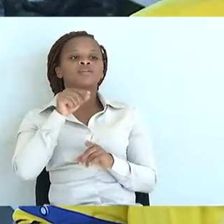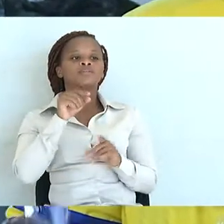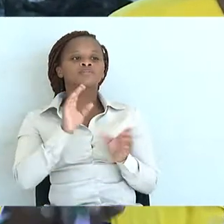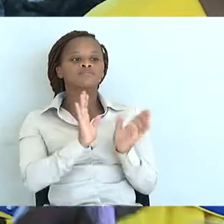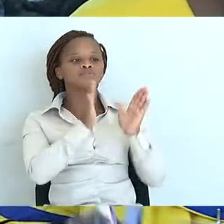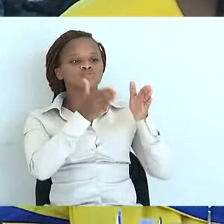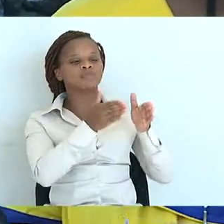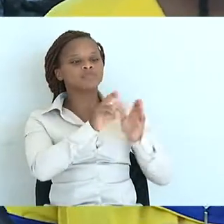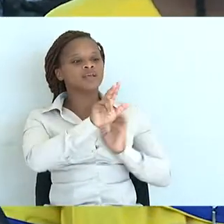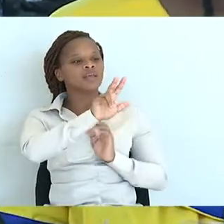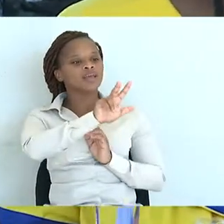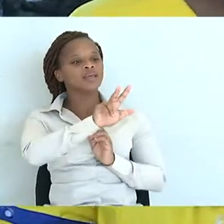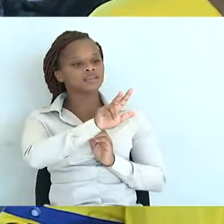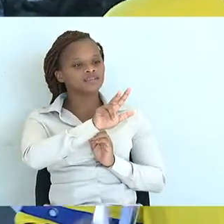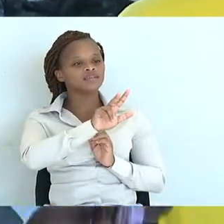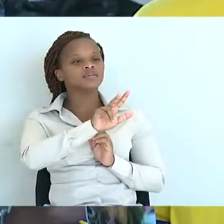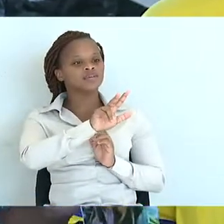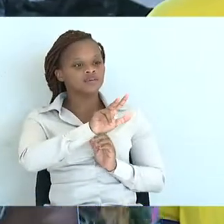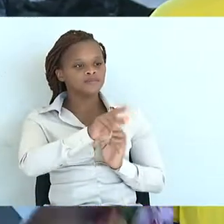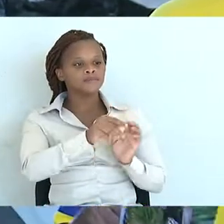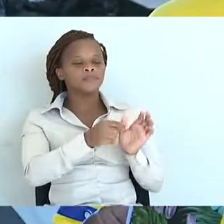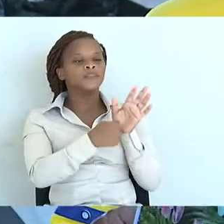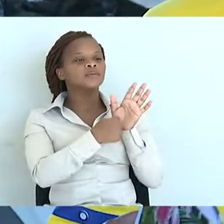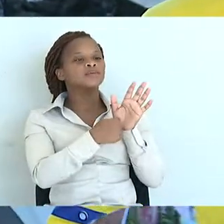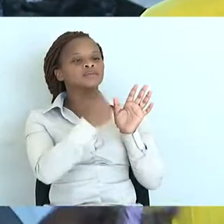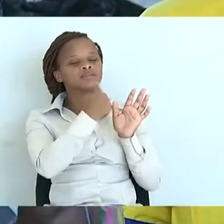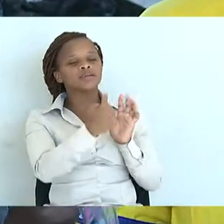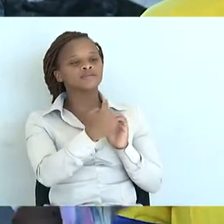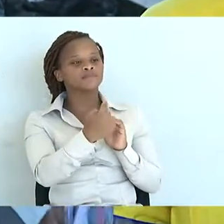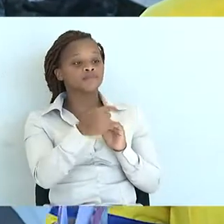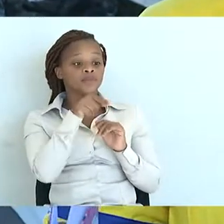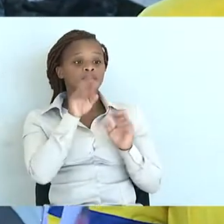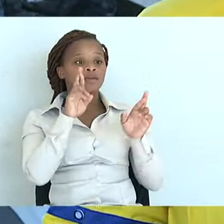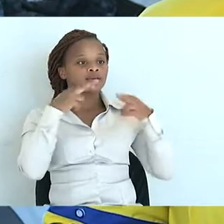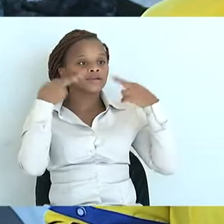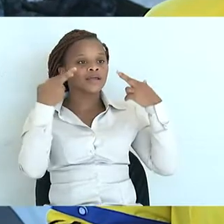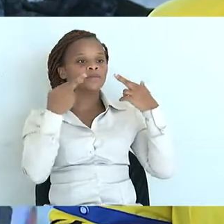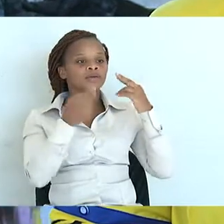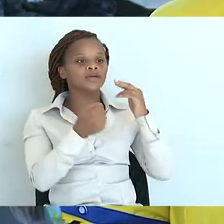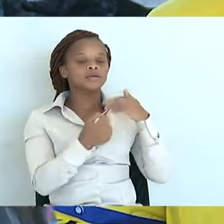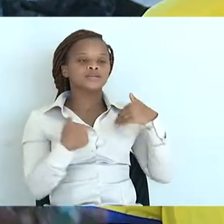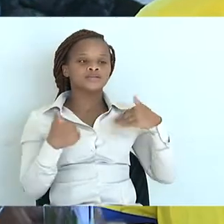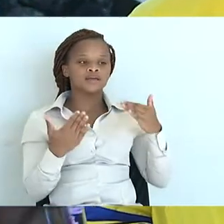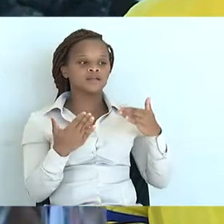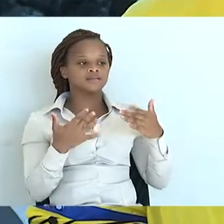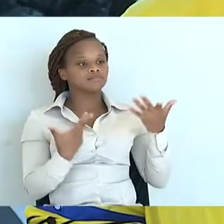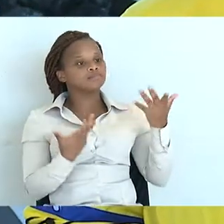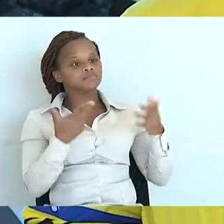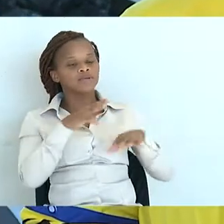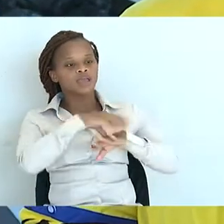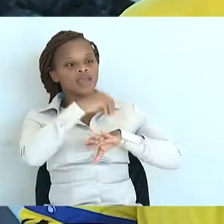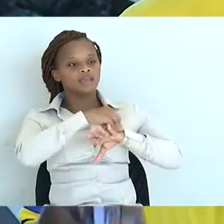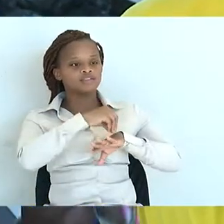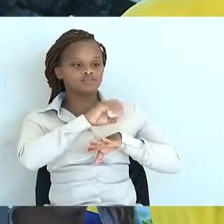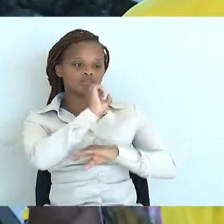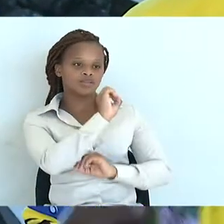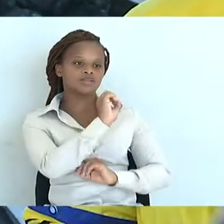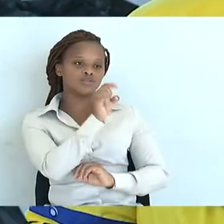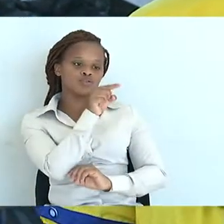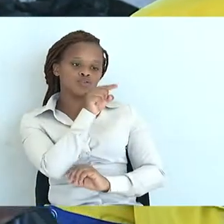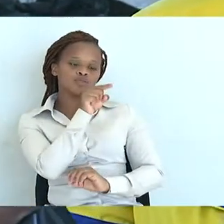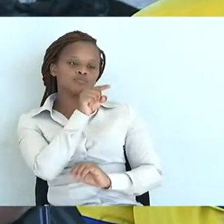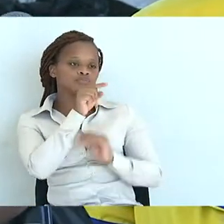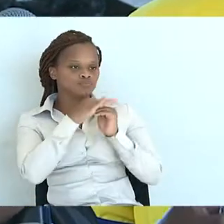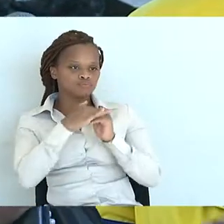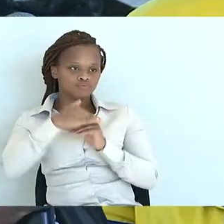where rape starts from age 0, So when we create smart